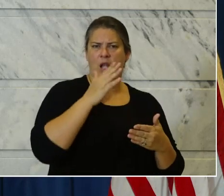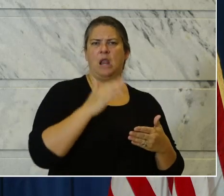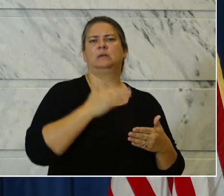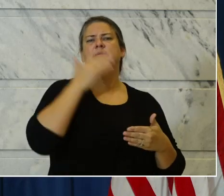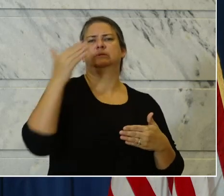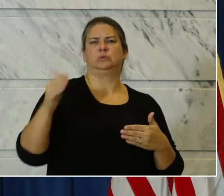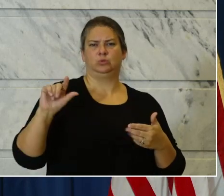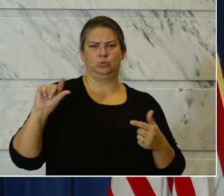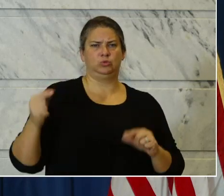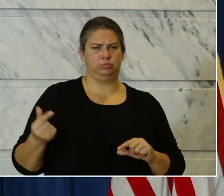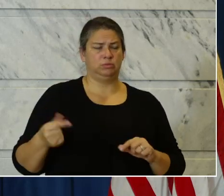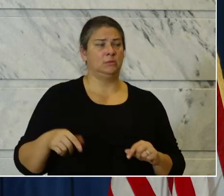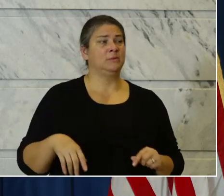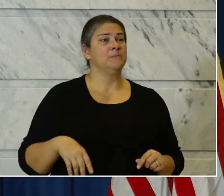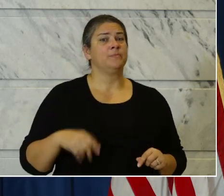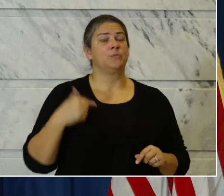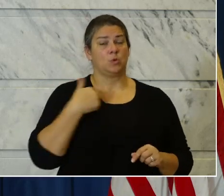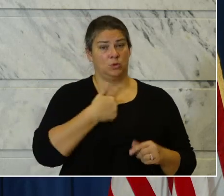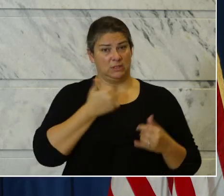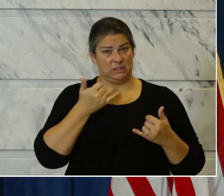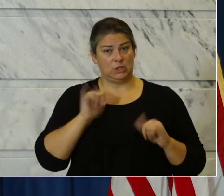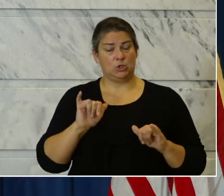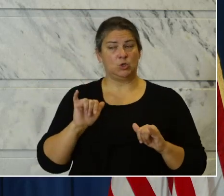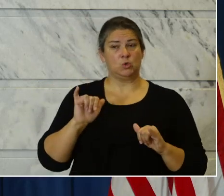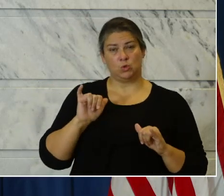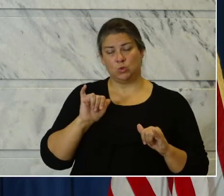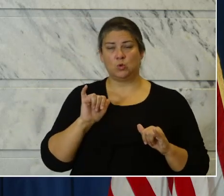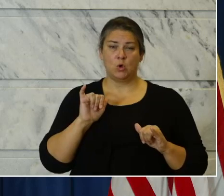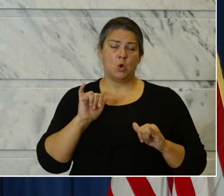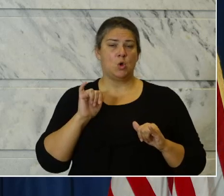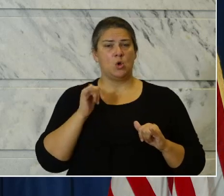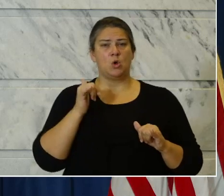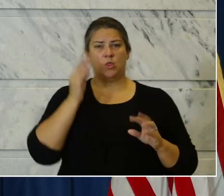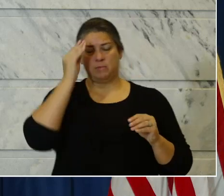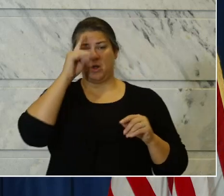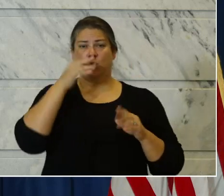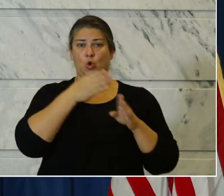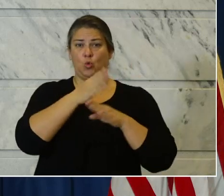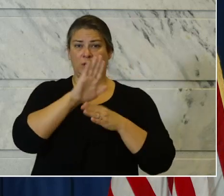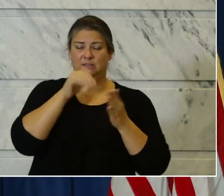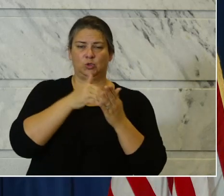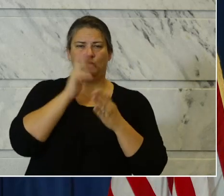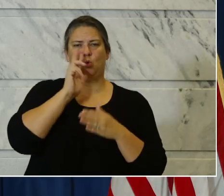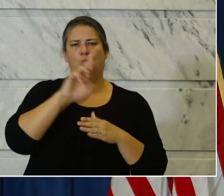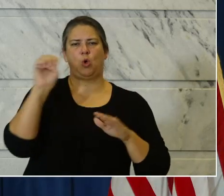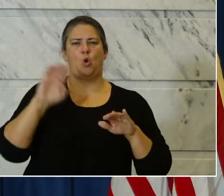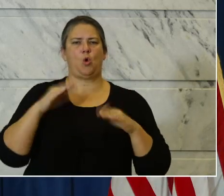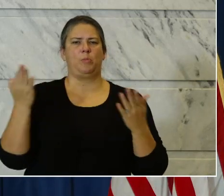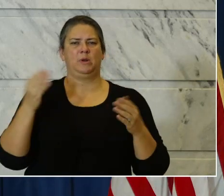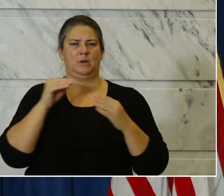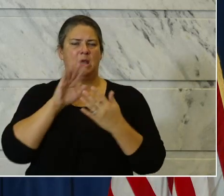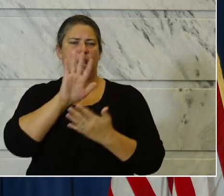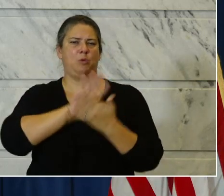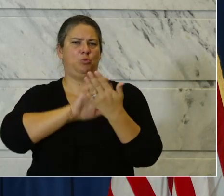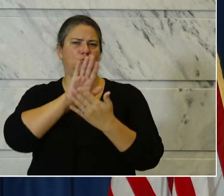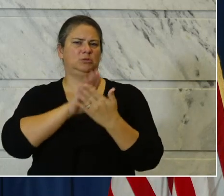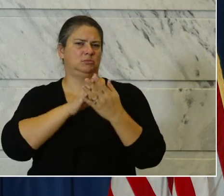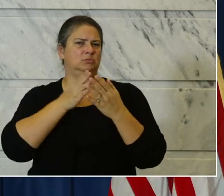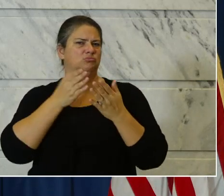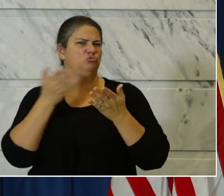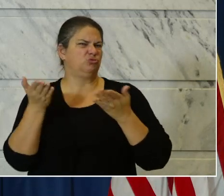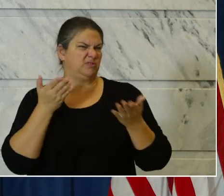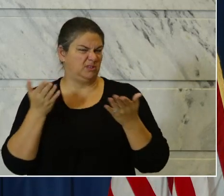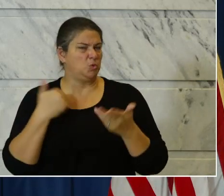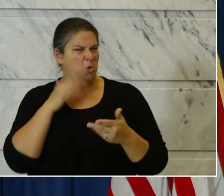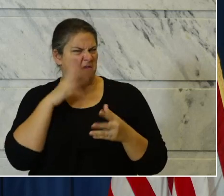the feasibility of reopening in-person services through the career centers or otherwise. We hope to have more information on that